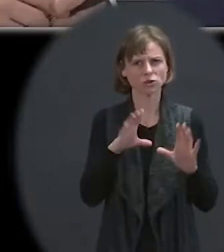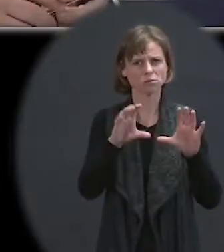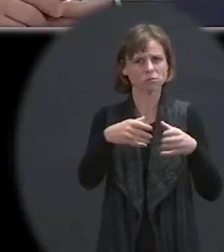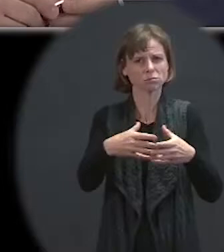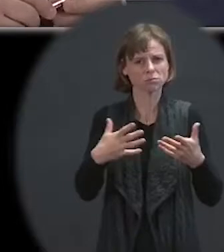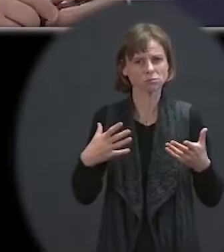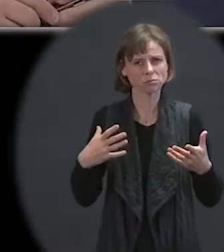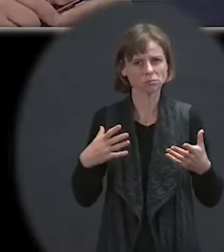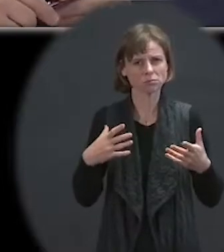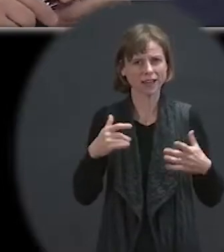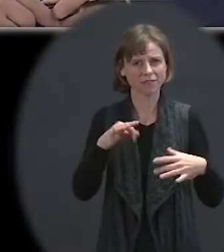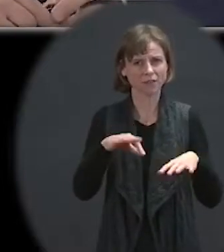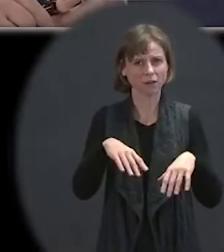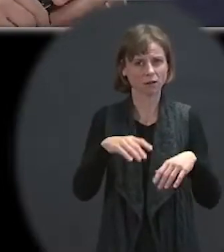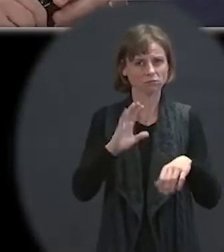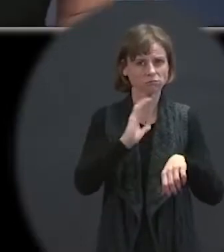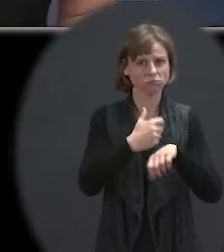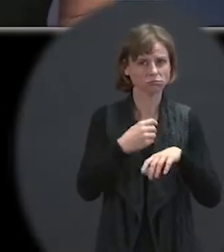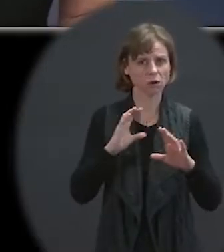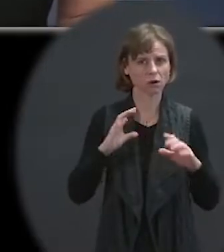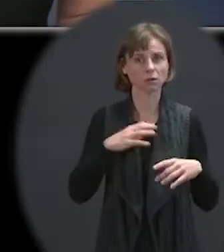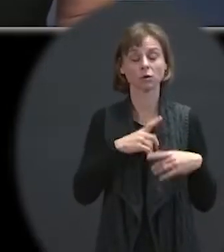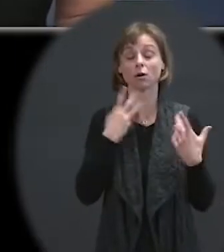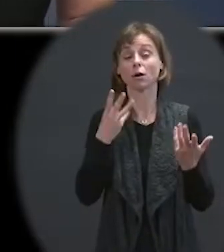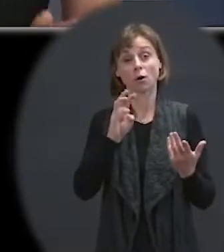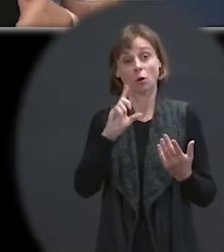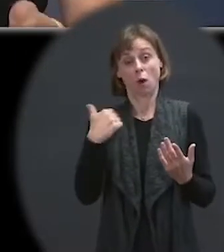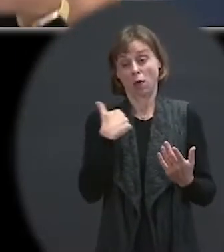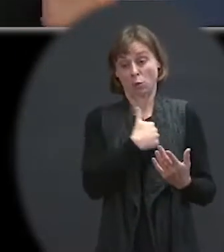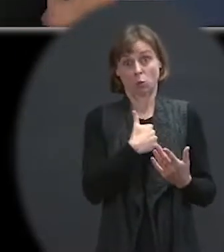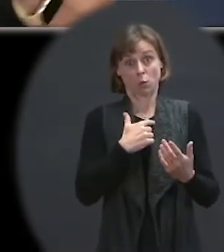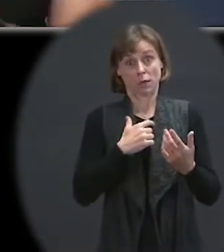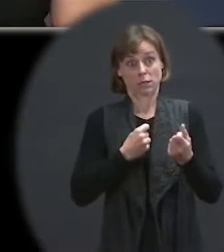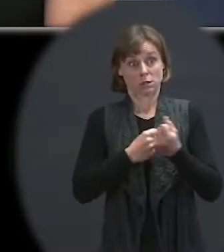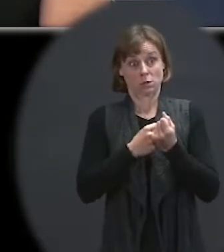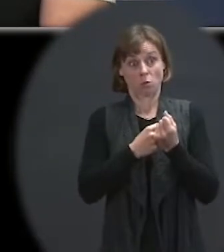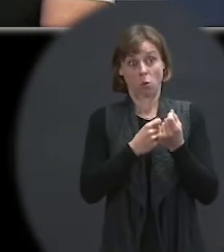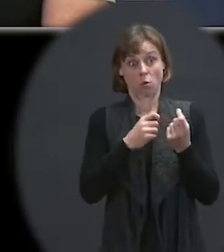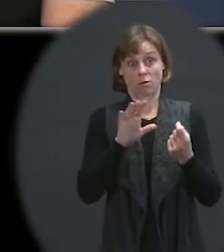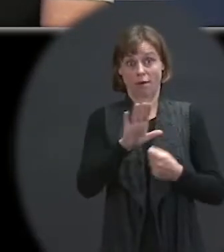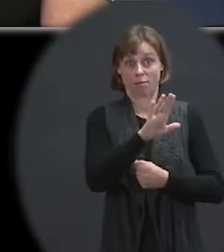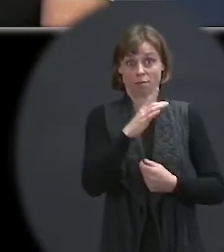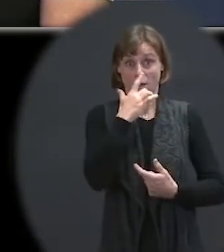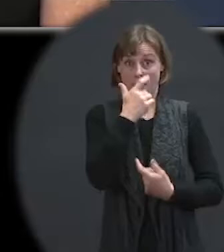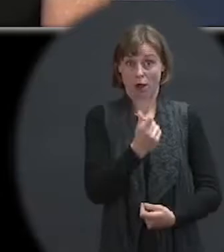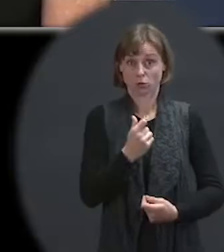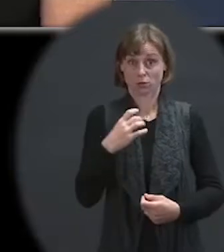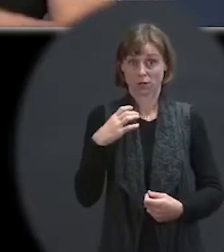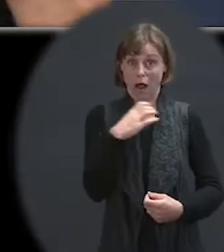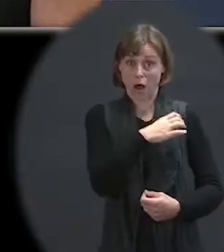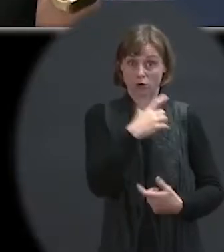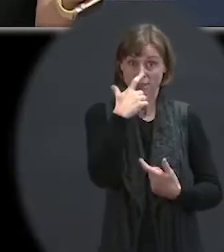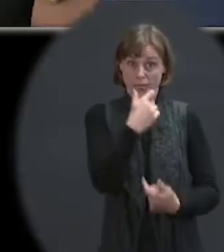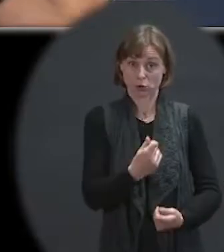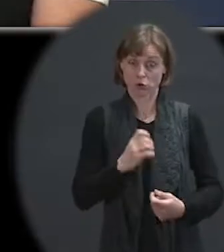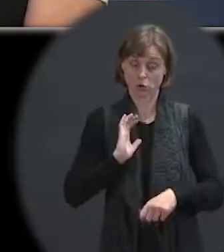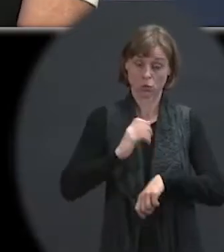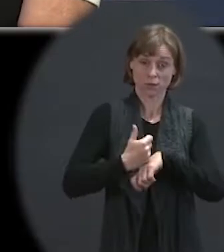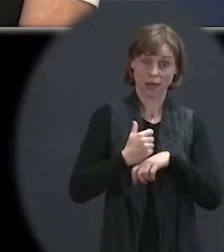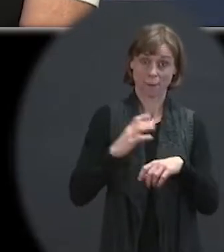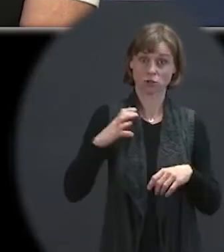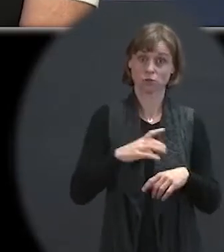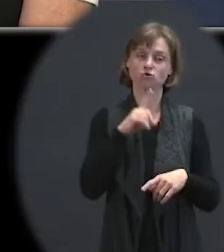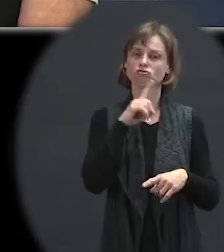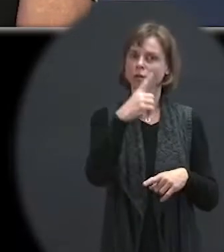with lawmakers as they put that together? Well, we certainly support the desire and the interest of members of Congress to put together a commission. It's up to them to make